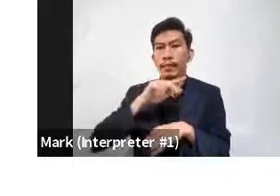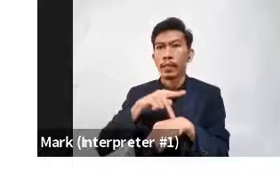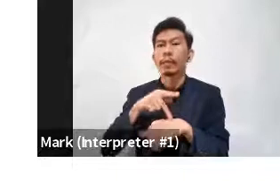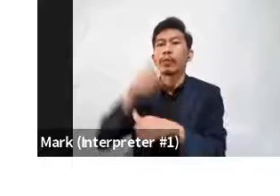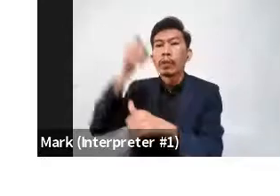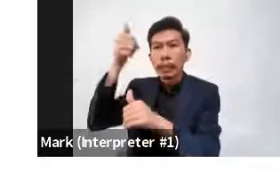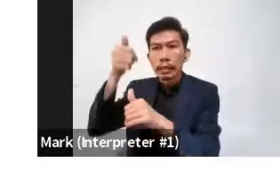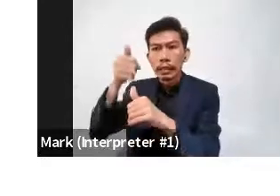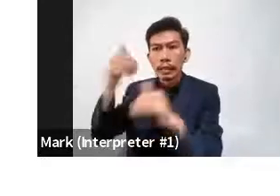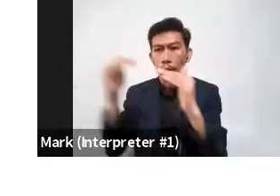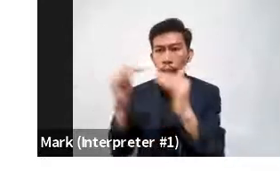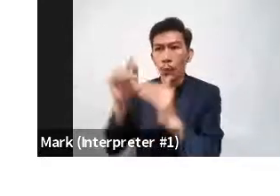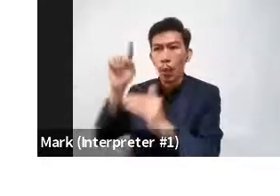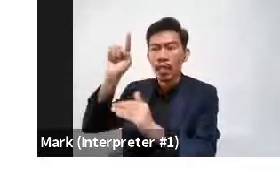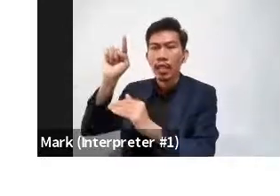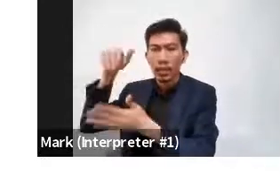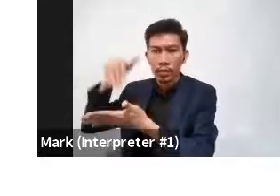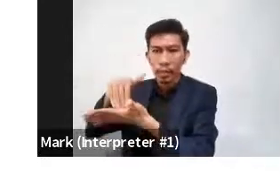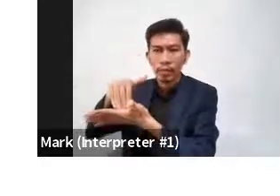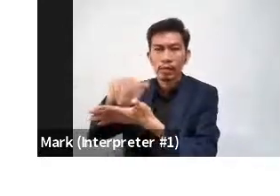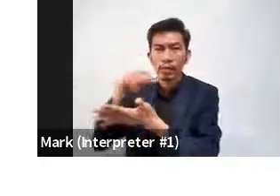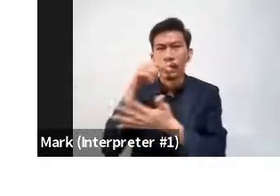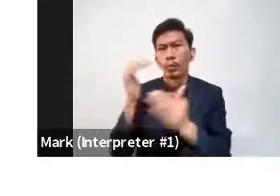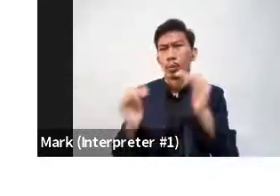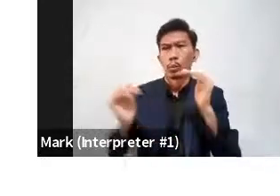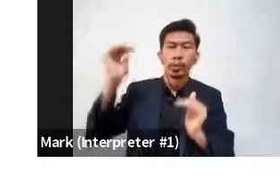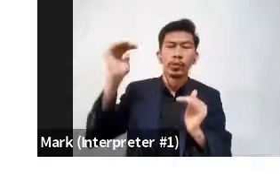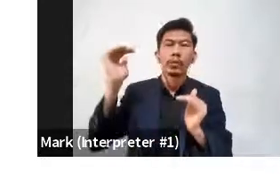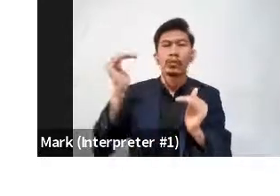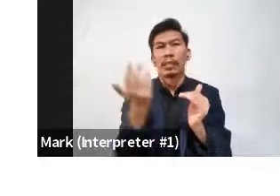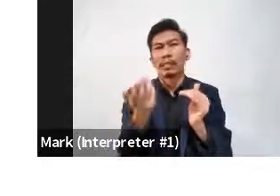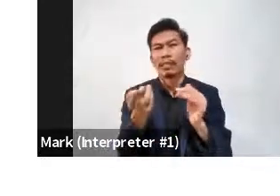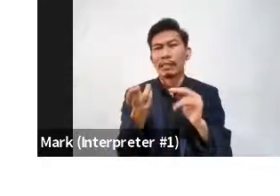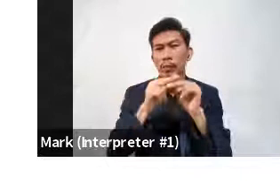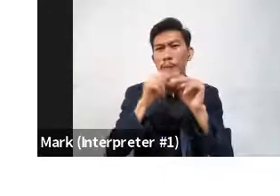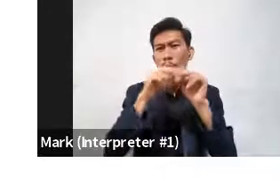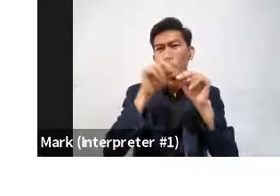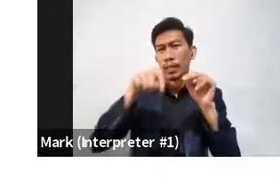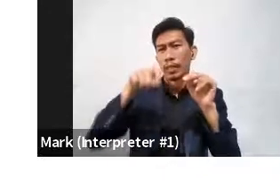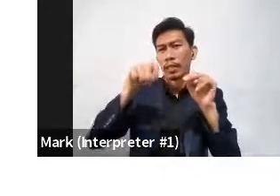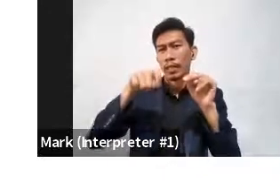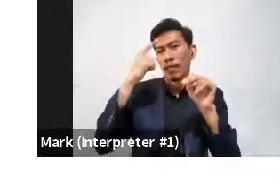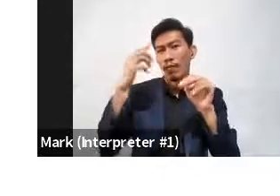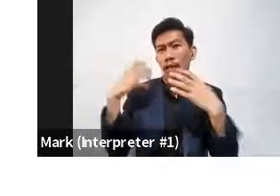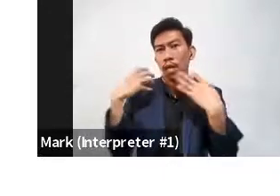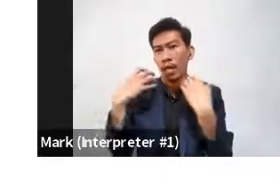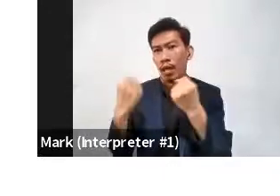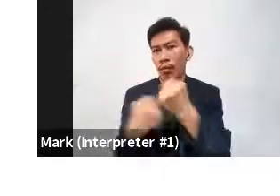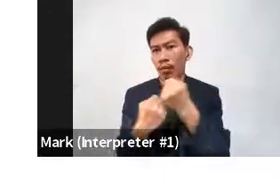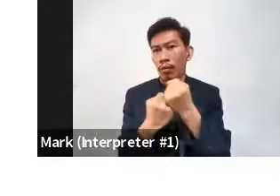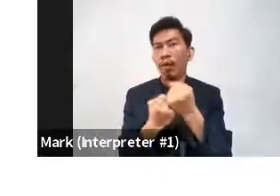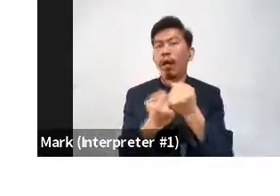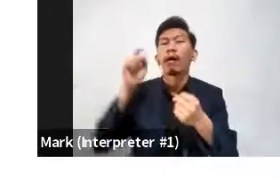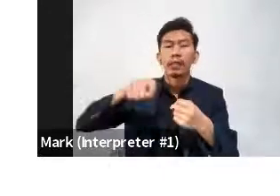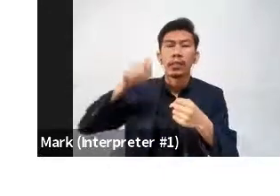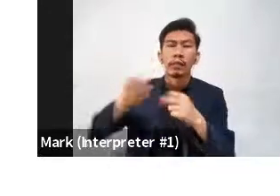to address the growing demand in the next 20 years, we need to actually increase the demand for hospital beds